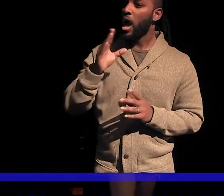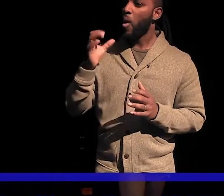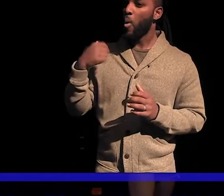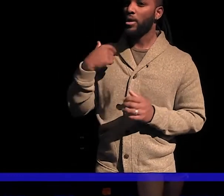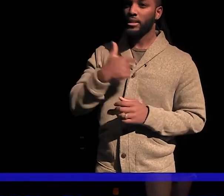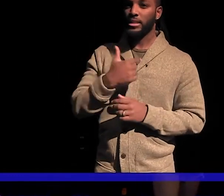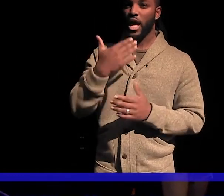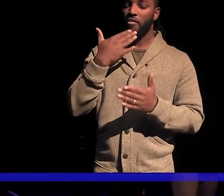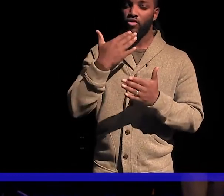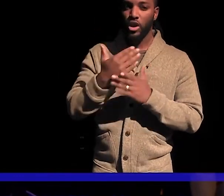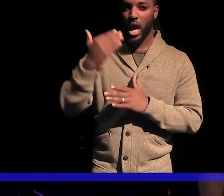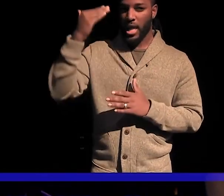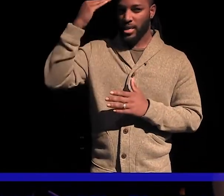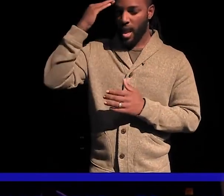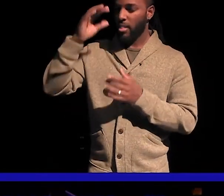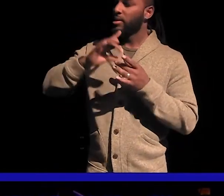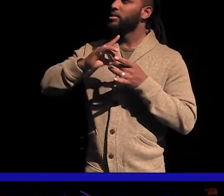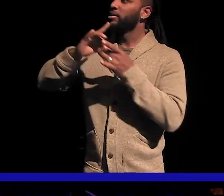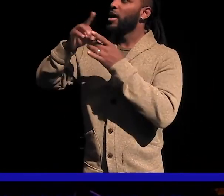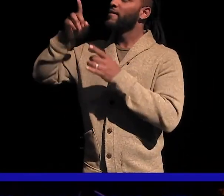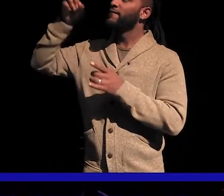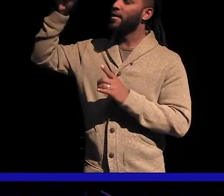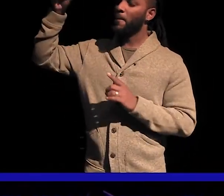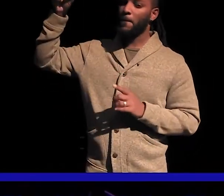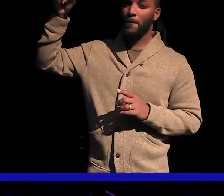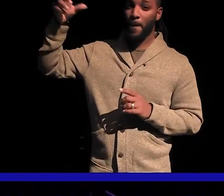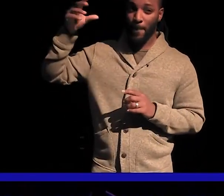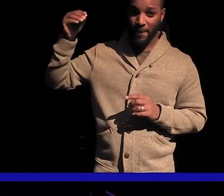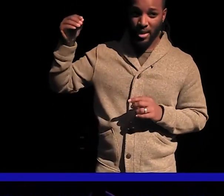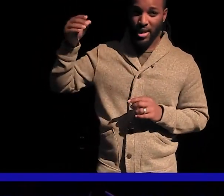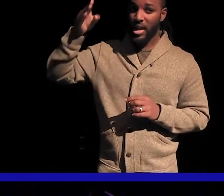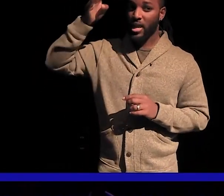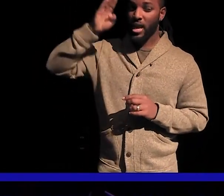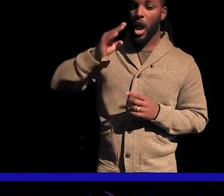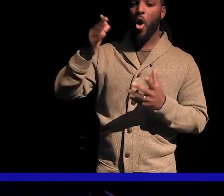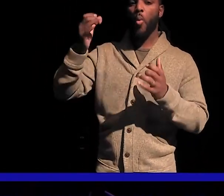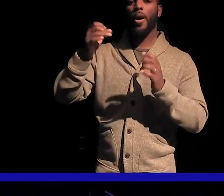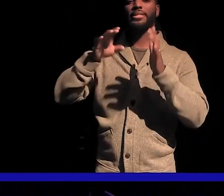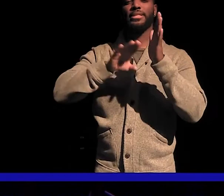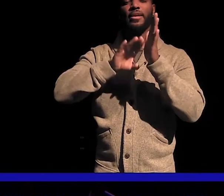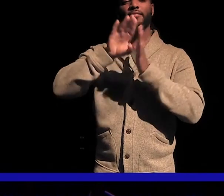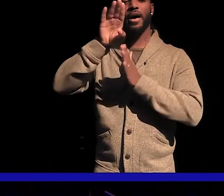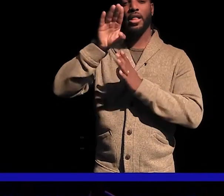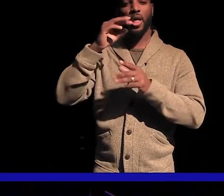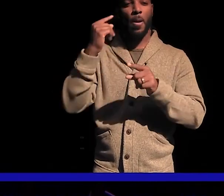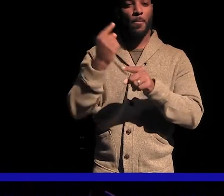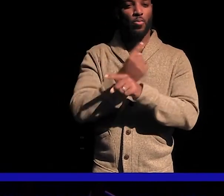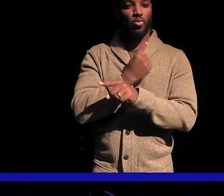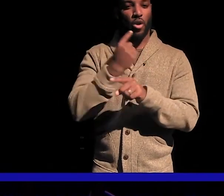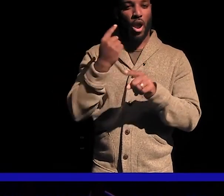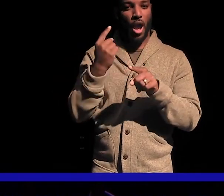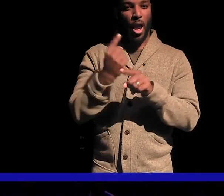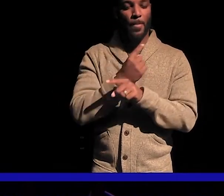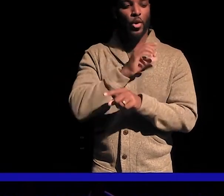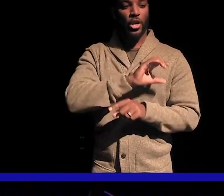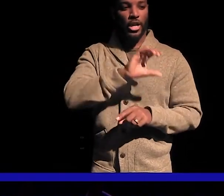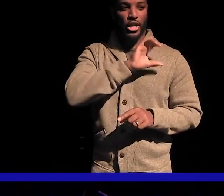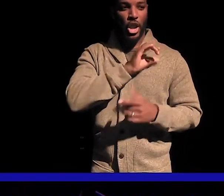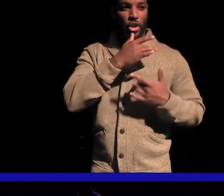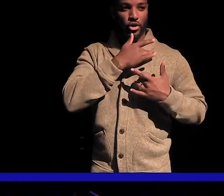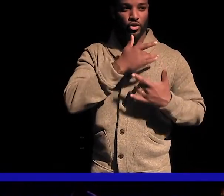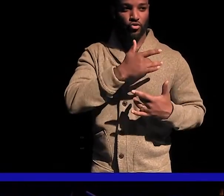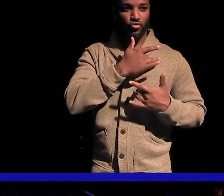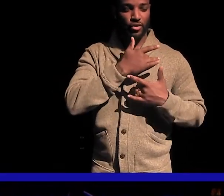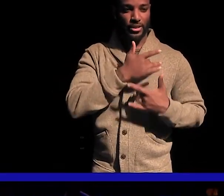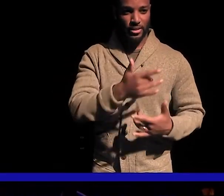and understanding of Him, and ultimately He wants to develop proper and corresponding character that gives